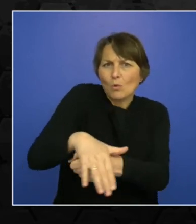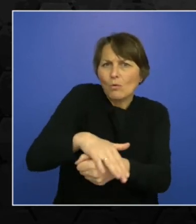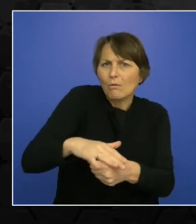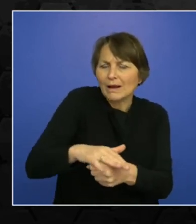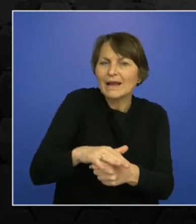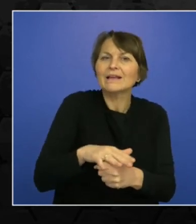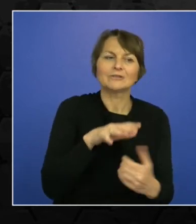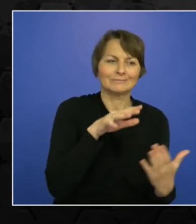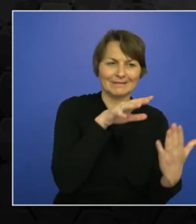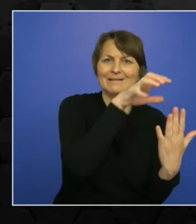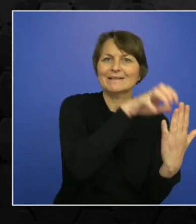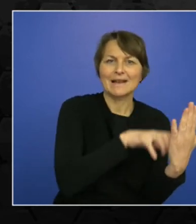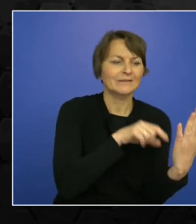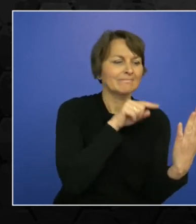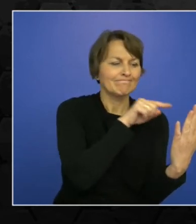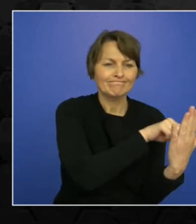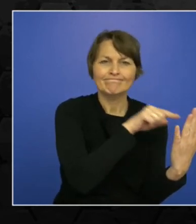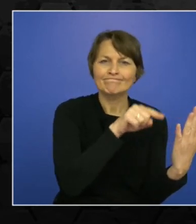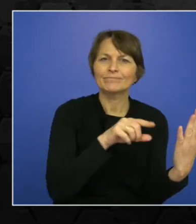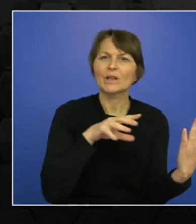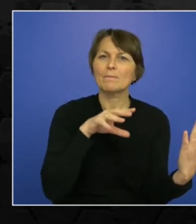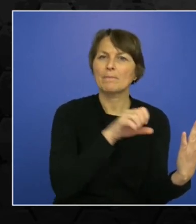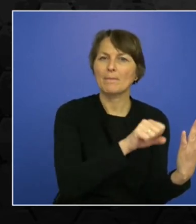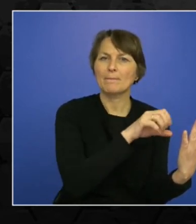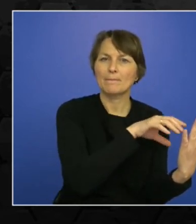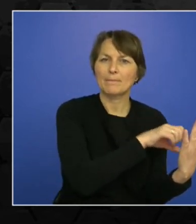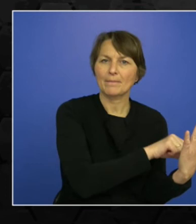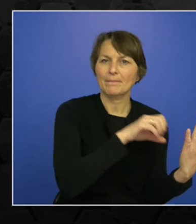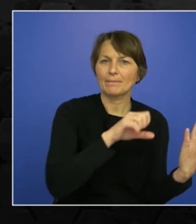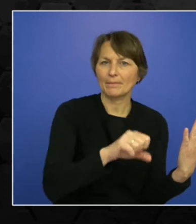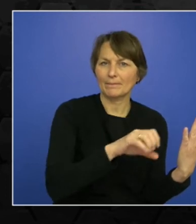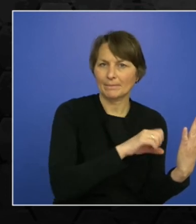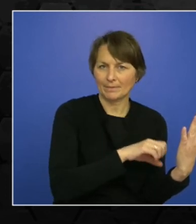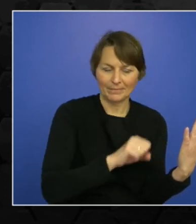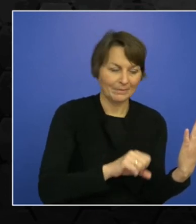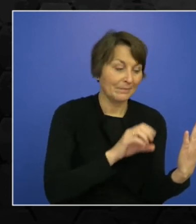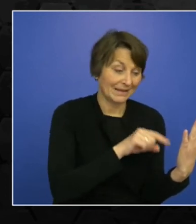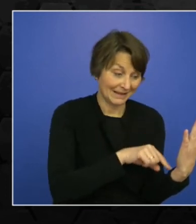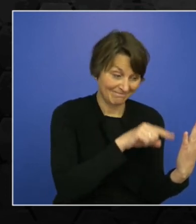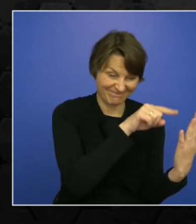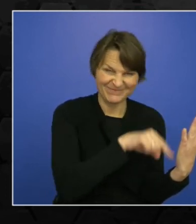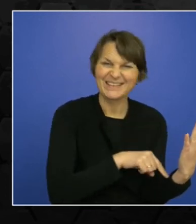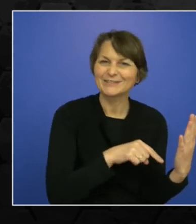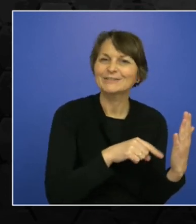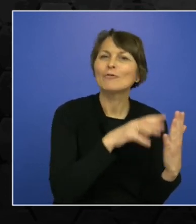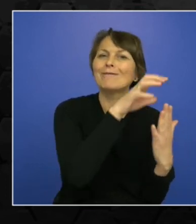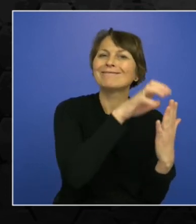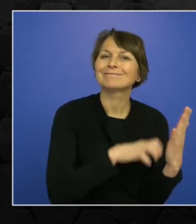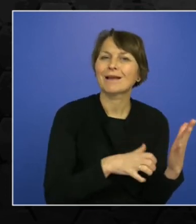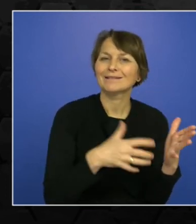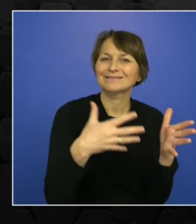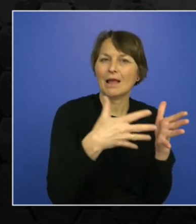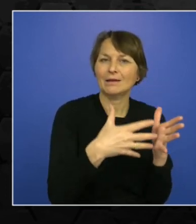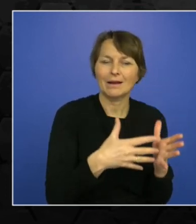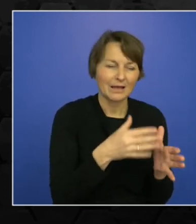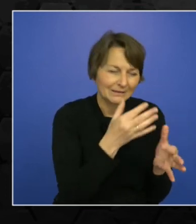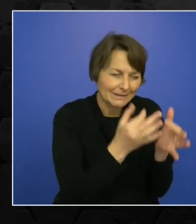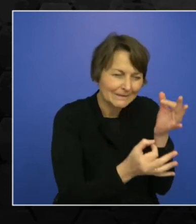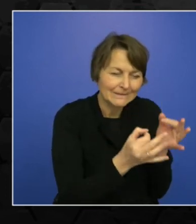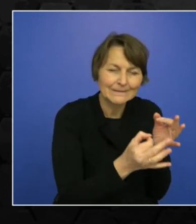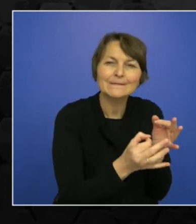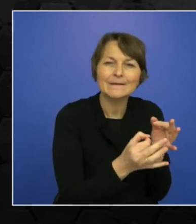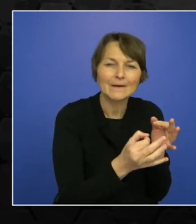place, and that's what you can get to use the text analytics services. It's actually analyzing